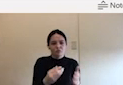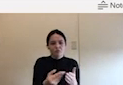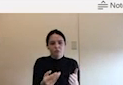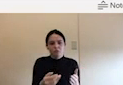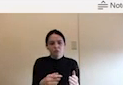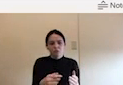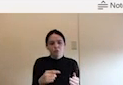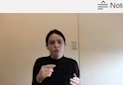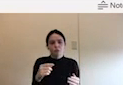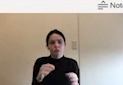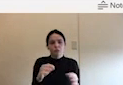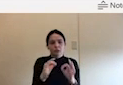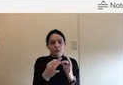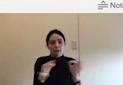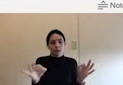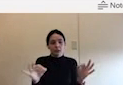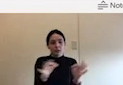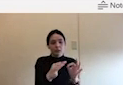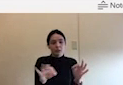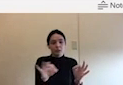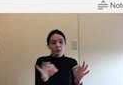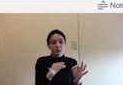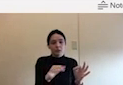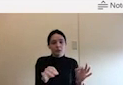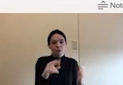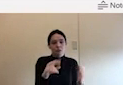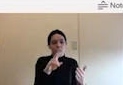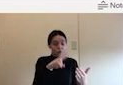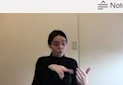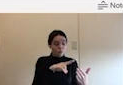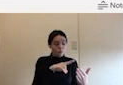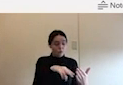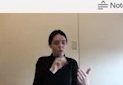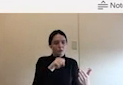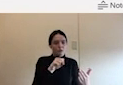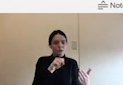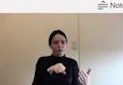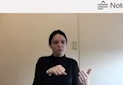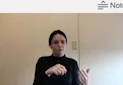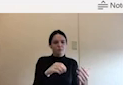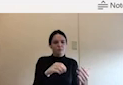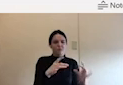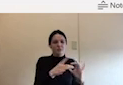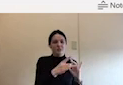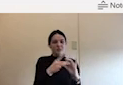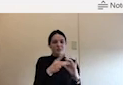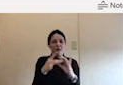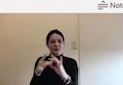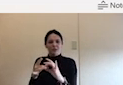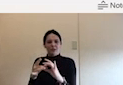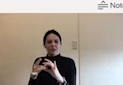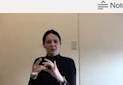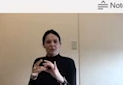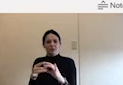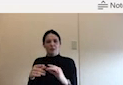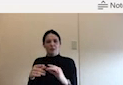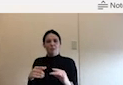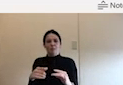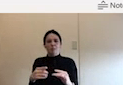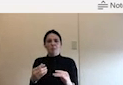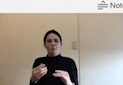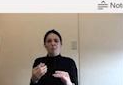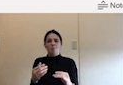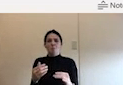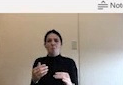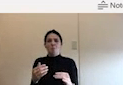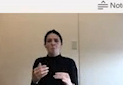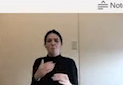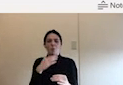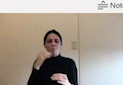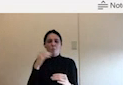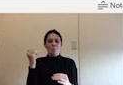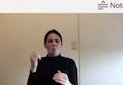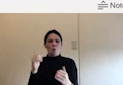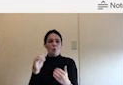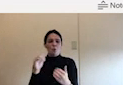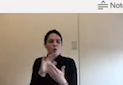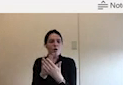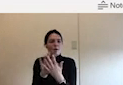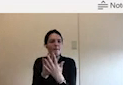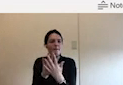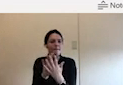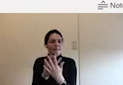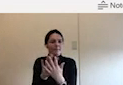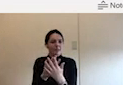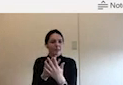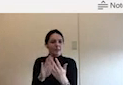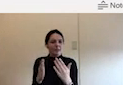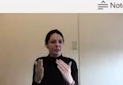a convergence between philosophy and math at the higher levels of how do we know that these things